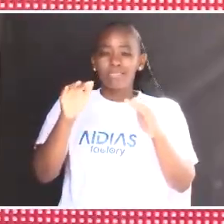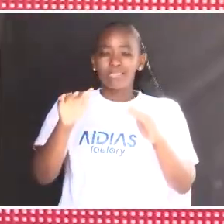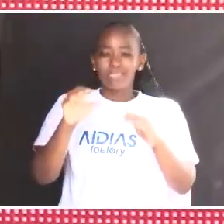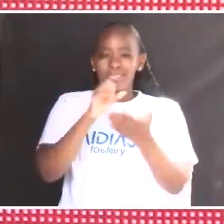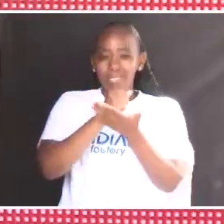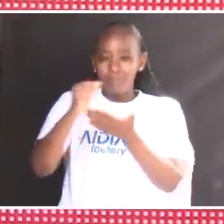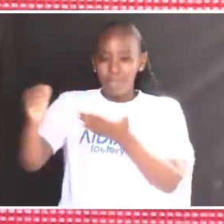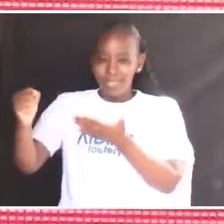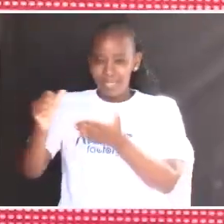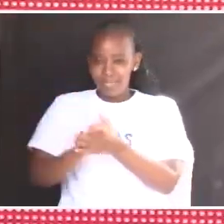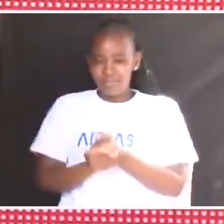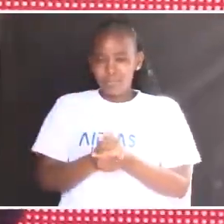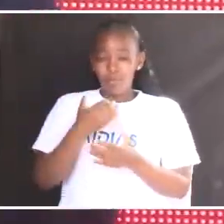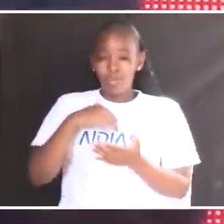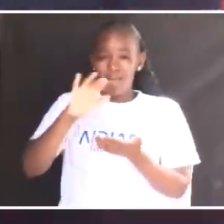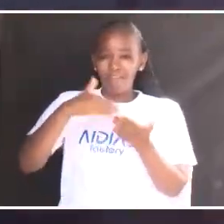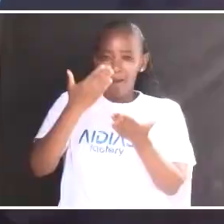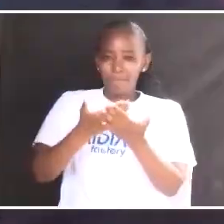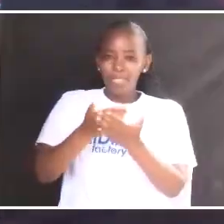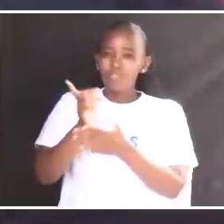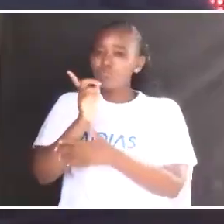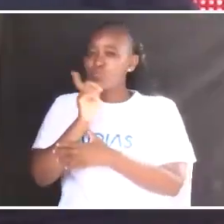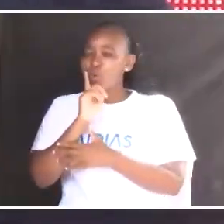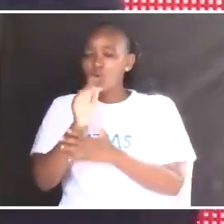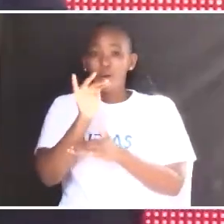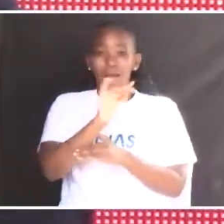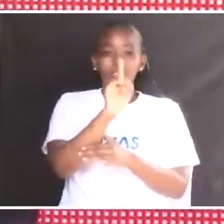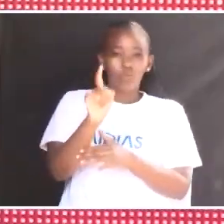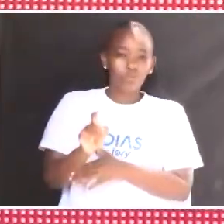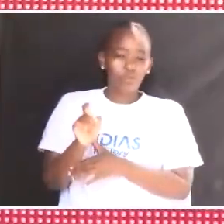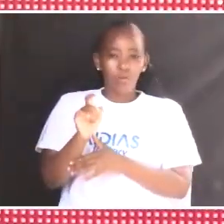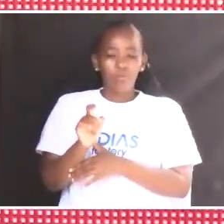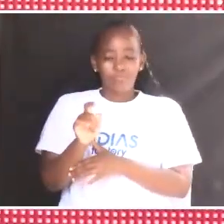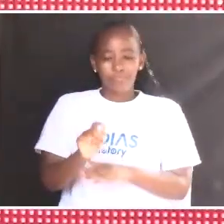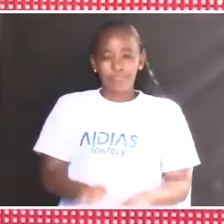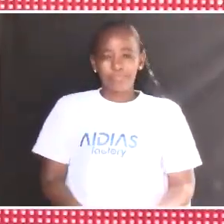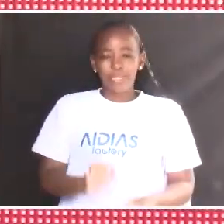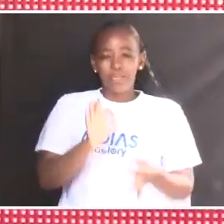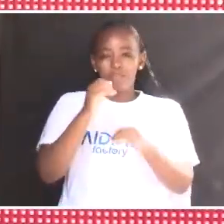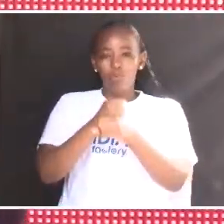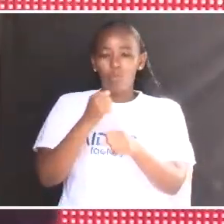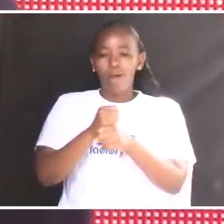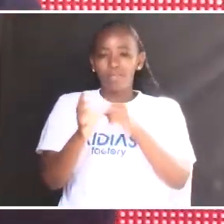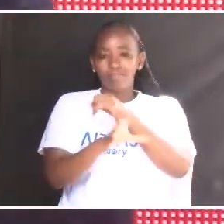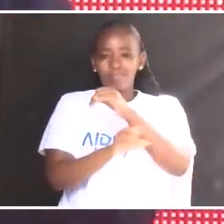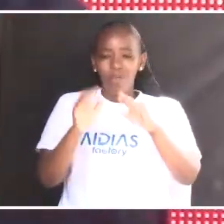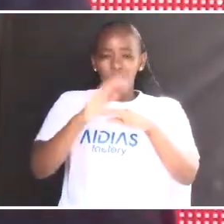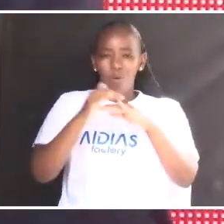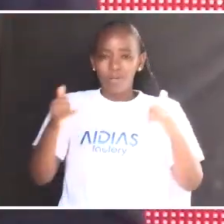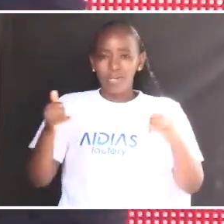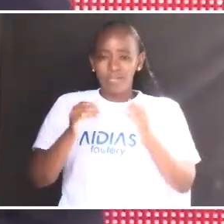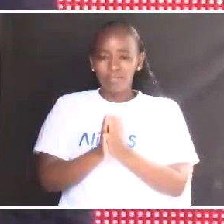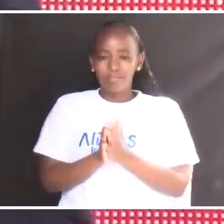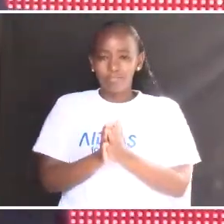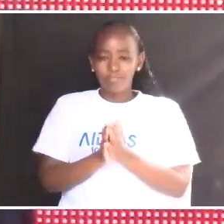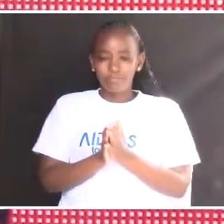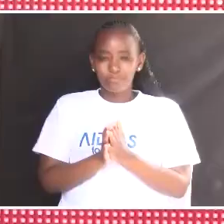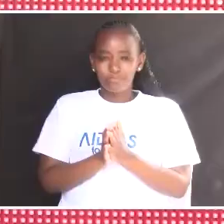tomorrow. So you'll ask questions if that happened. If your work is infringed online, I'll move very fast,